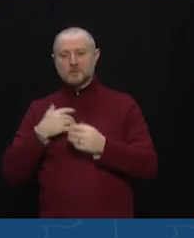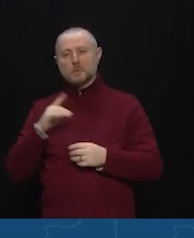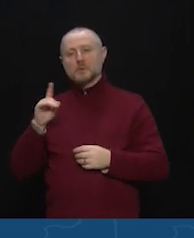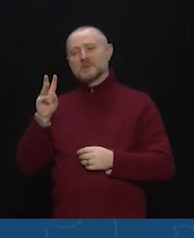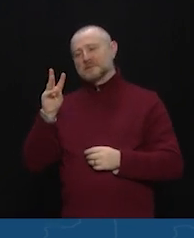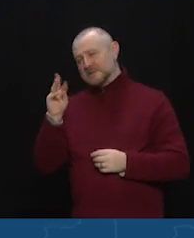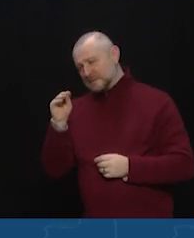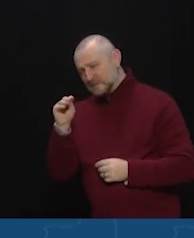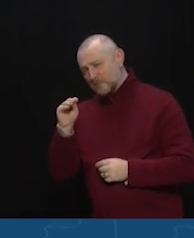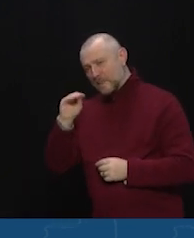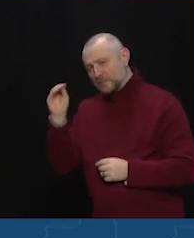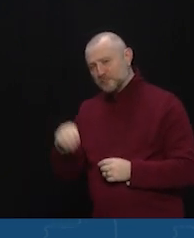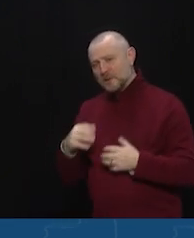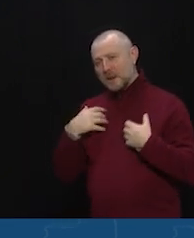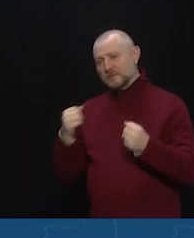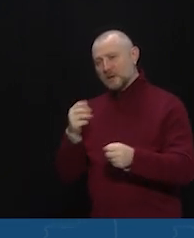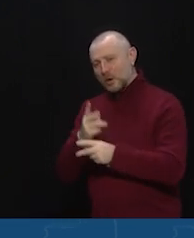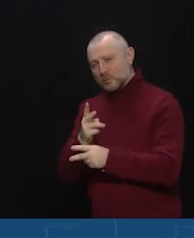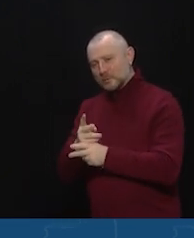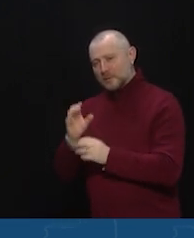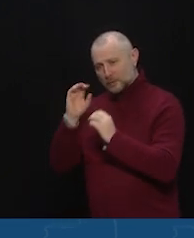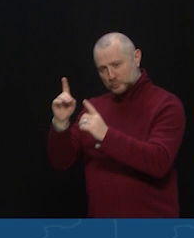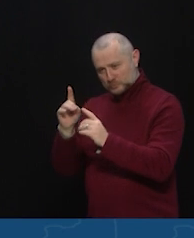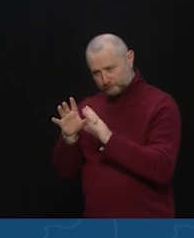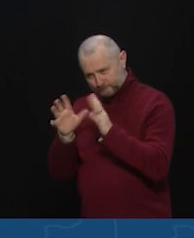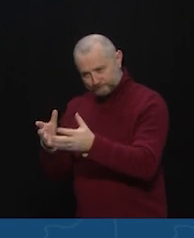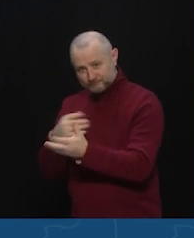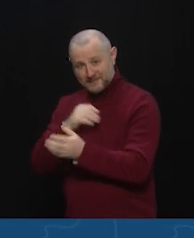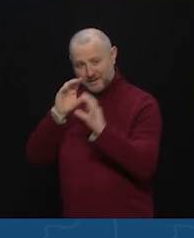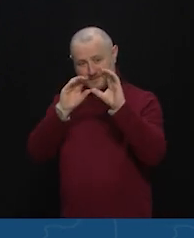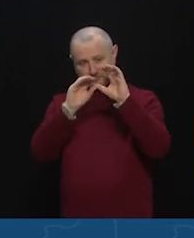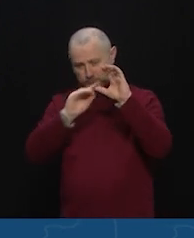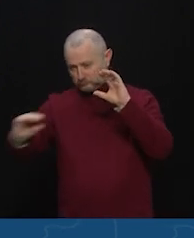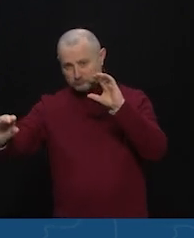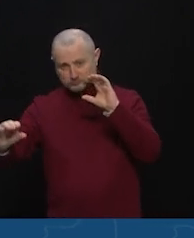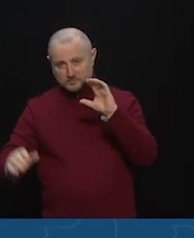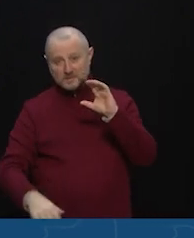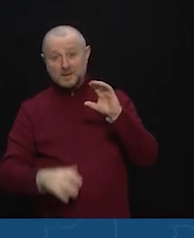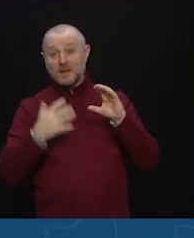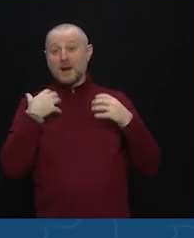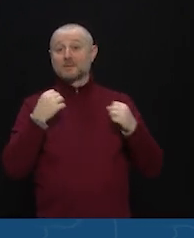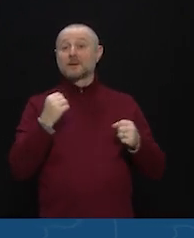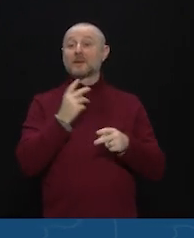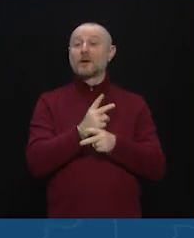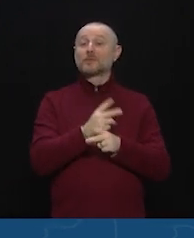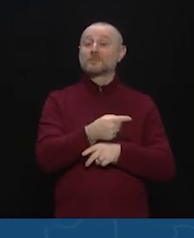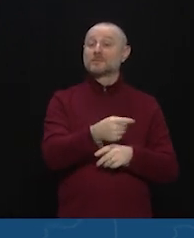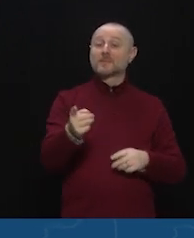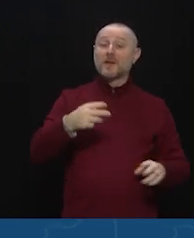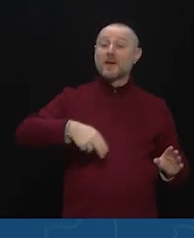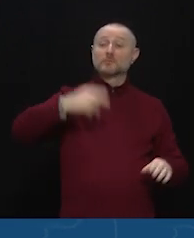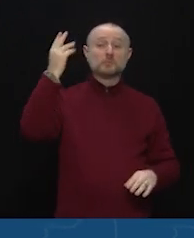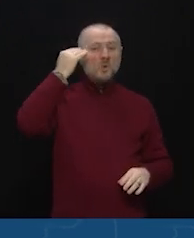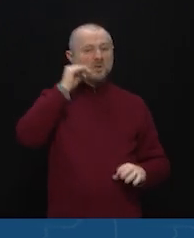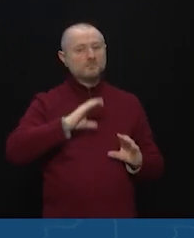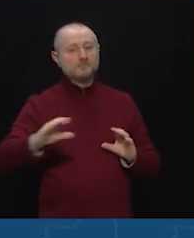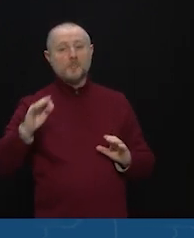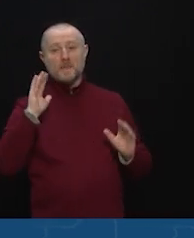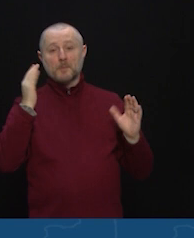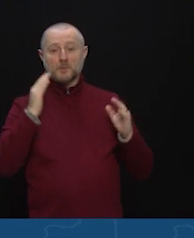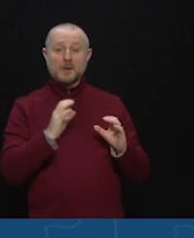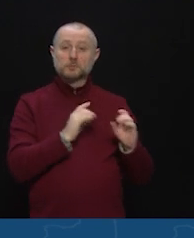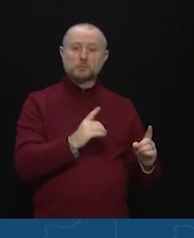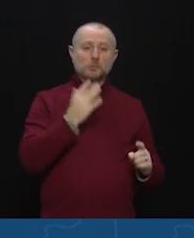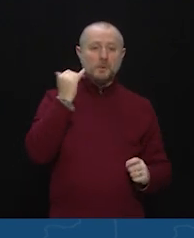education. This is on an all funds basis, and the reason that healthcare is higher than education on all funds basis is because the federal